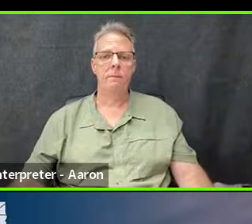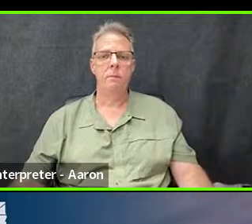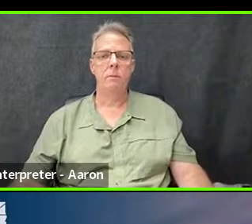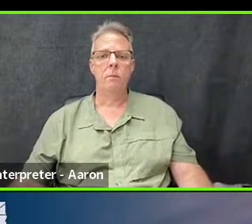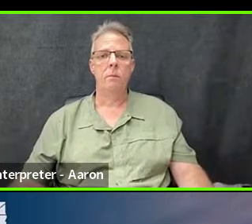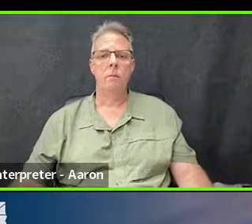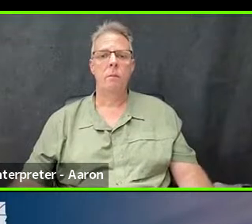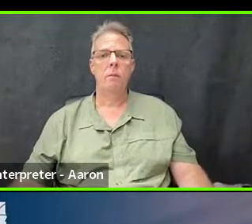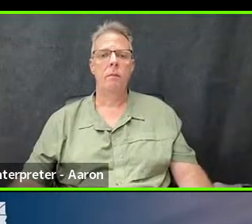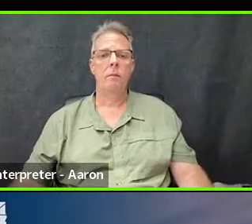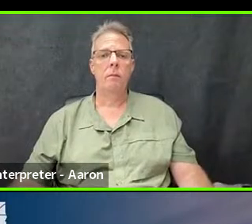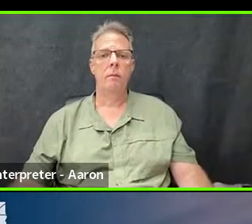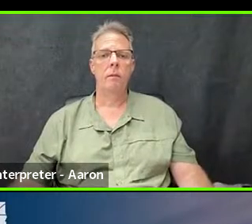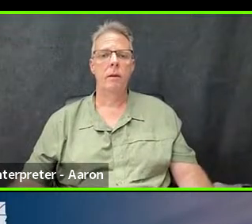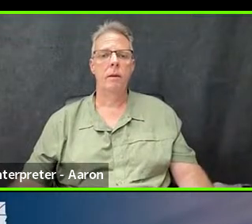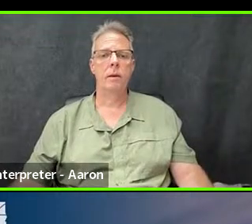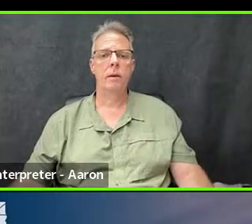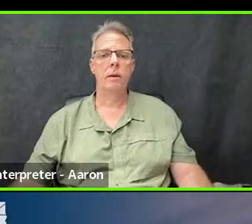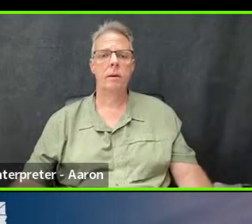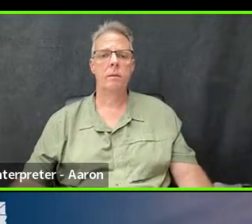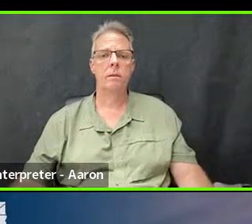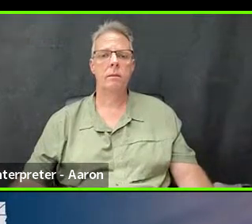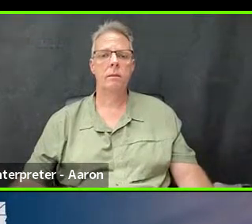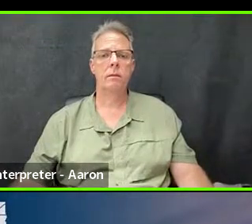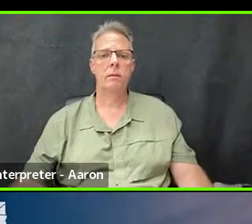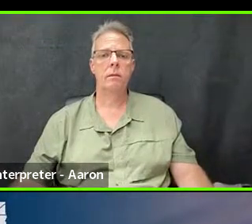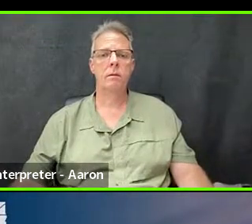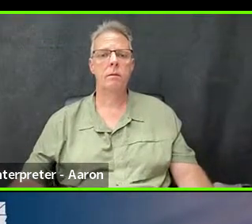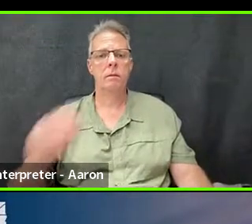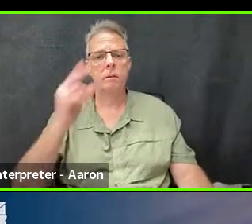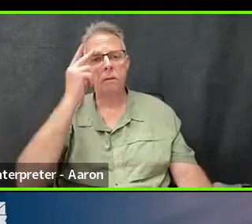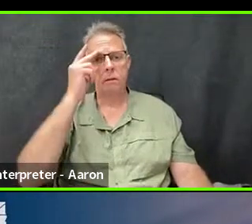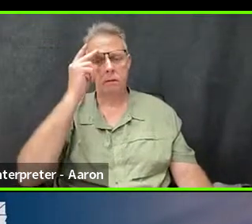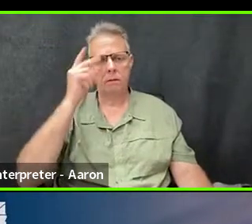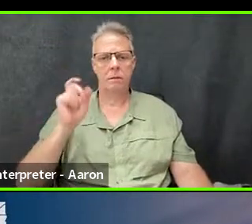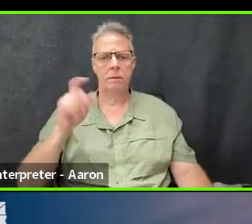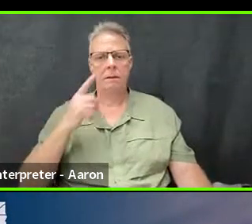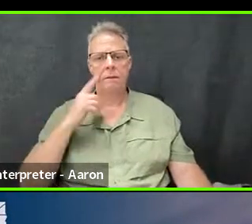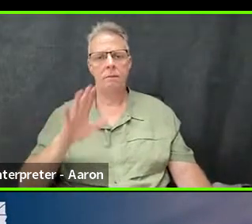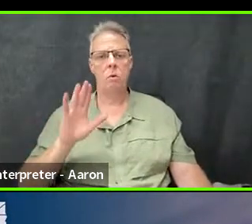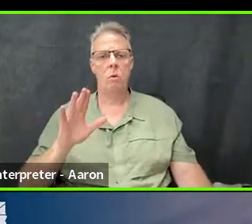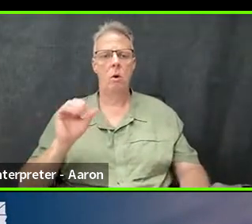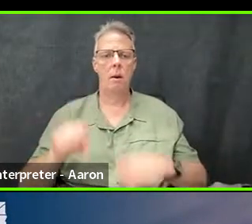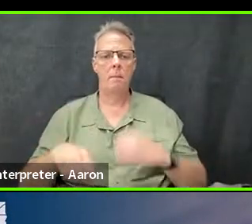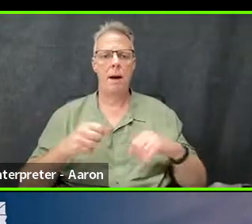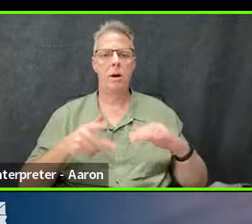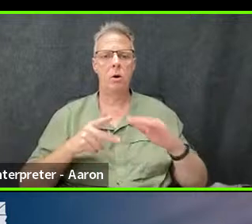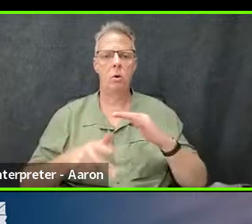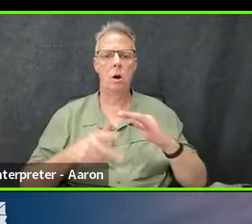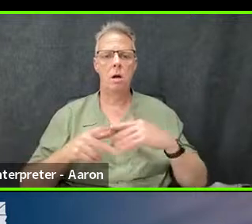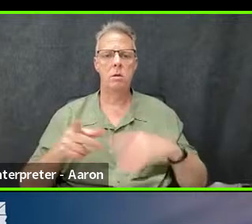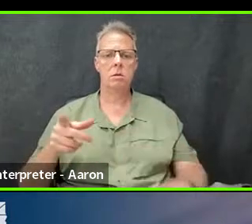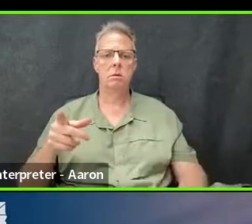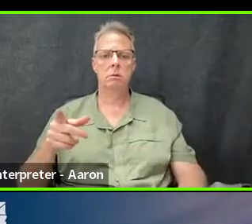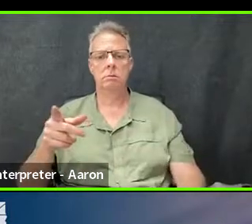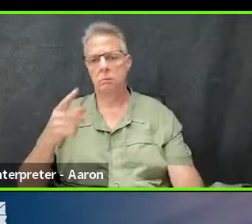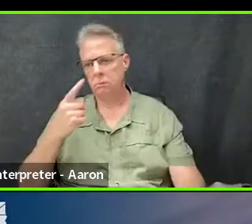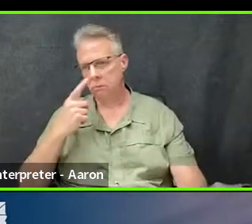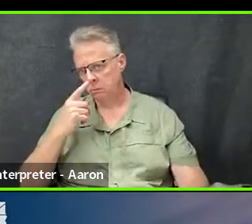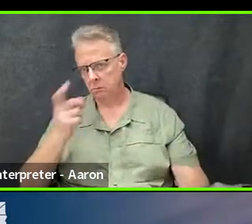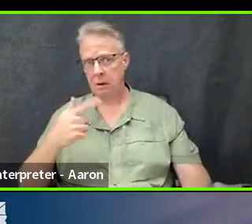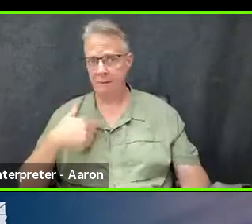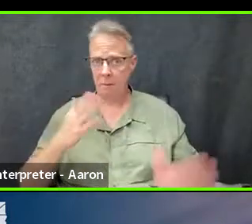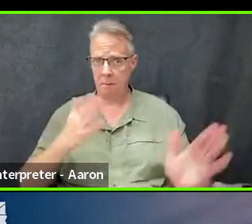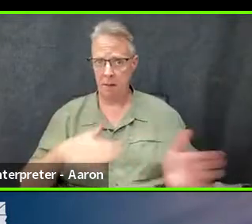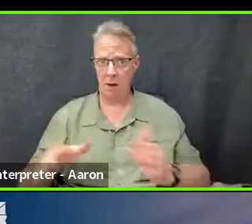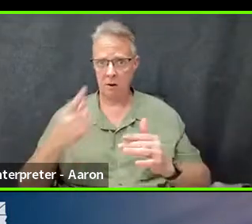Thank you, Casey. Next question is about bike garages. Shilpa, maybe you can answer this. Are there